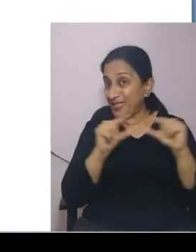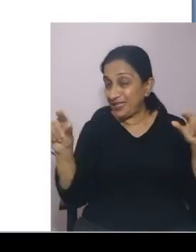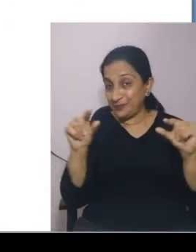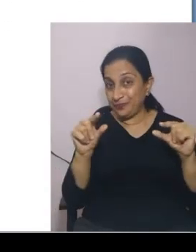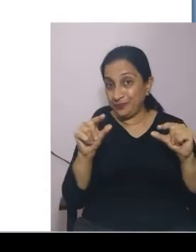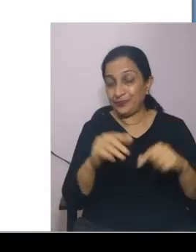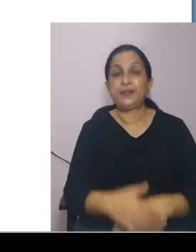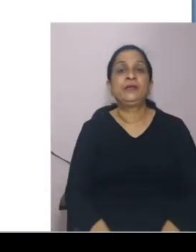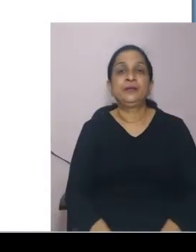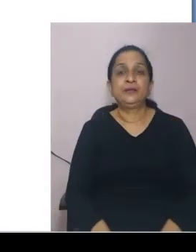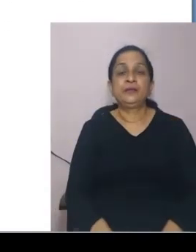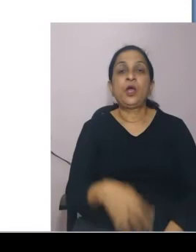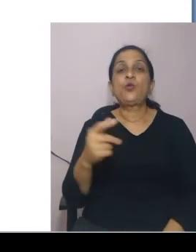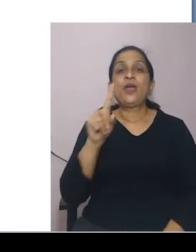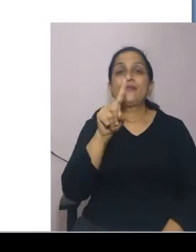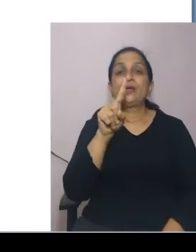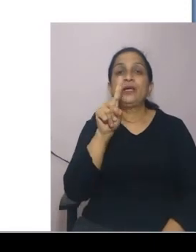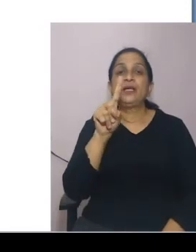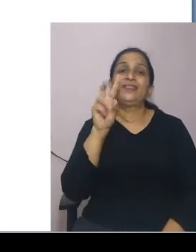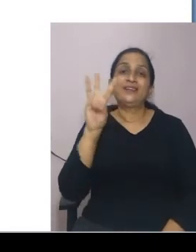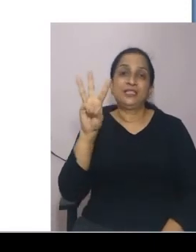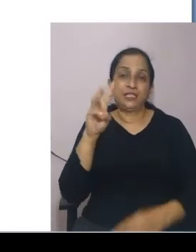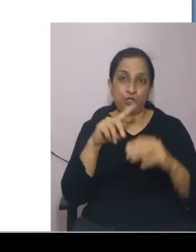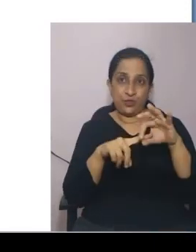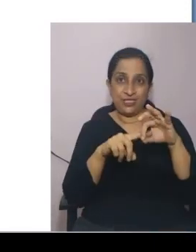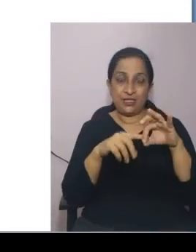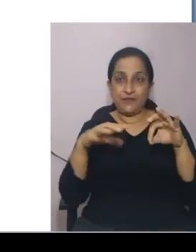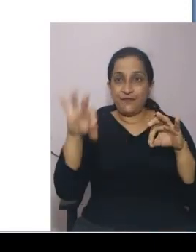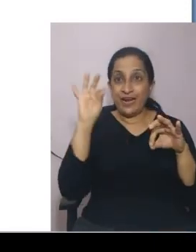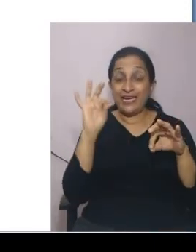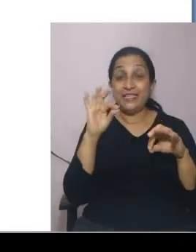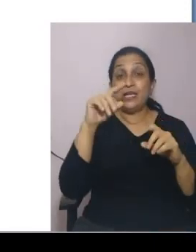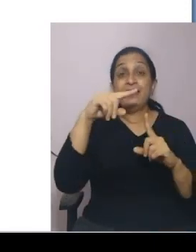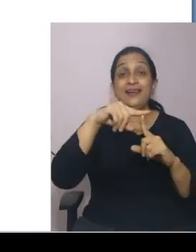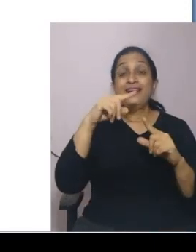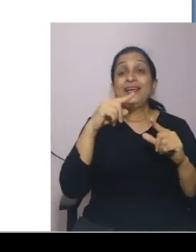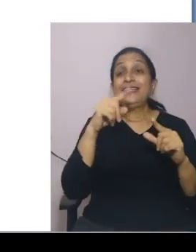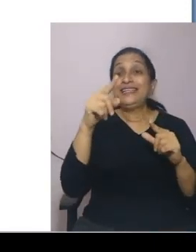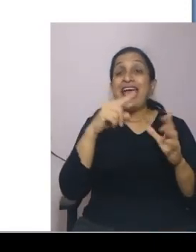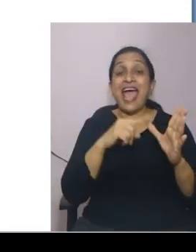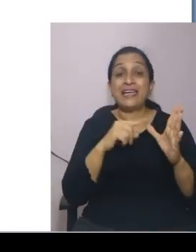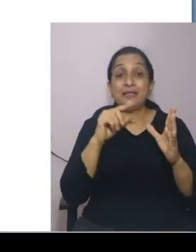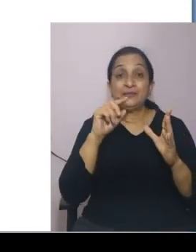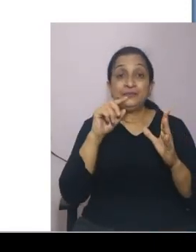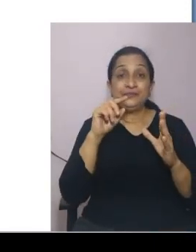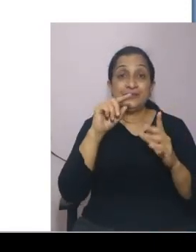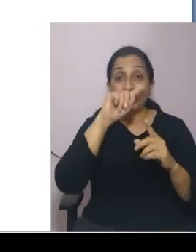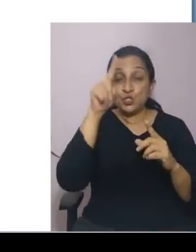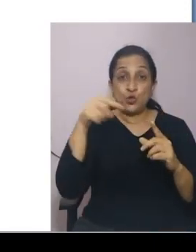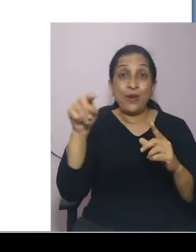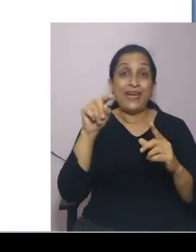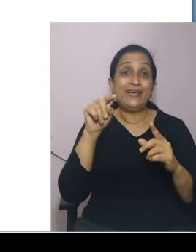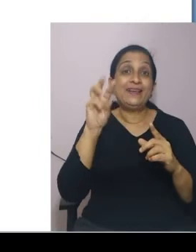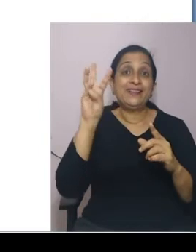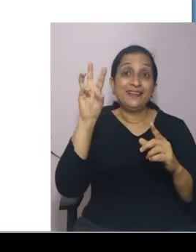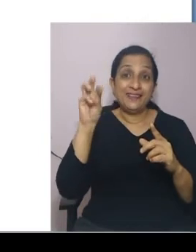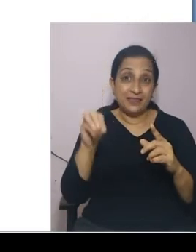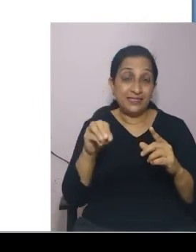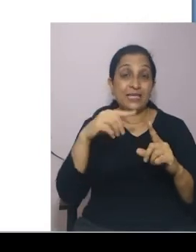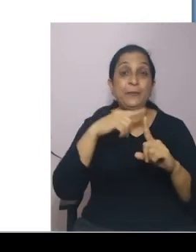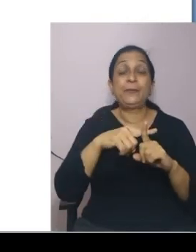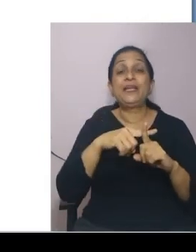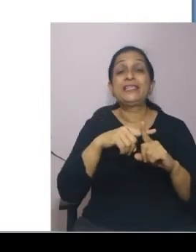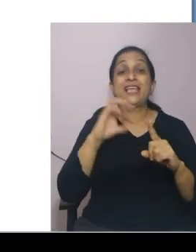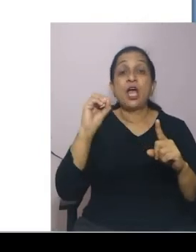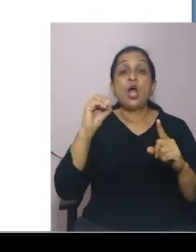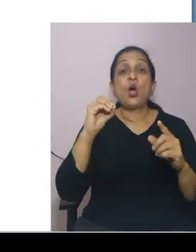Let us look at the 13th. Find the value of tan square theta. Here it is nothing but the trigonometric table which I had asked you